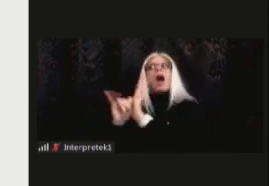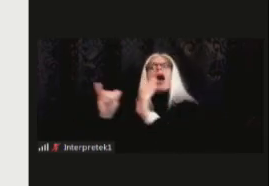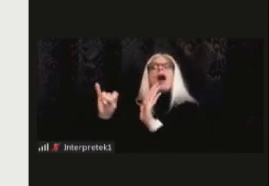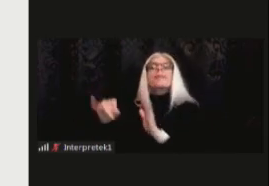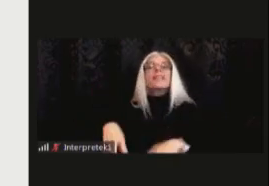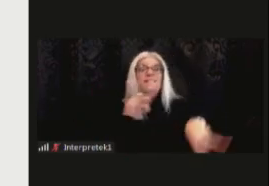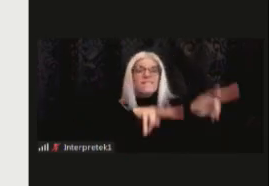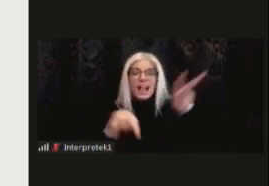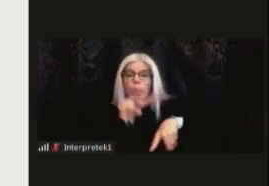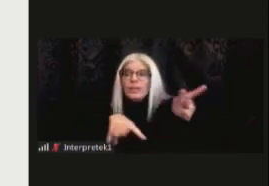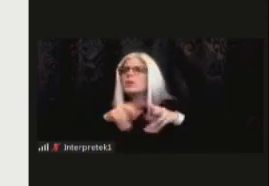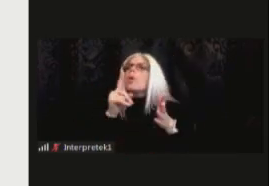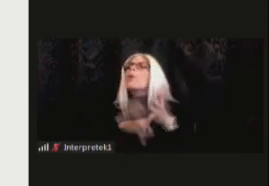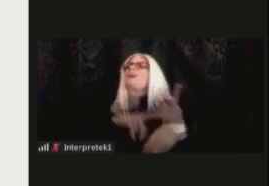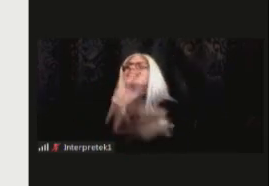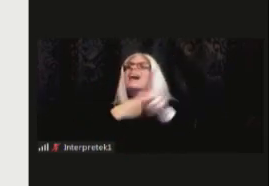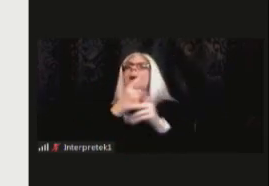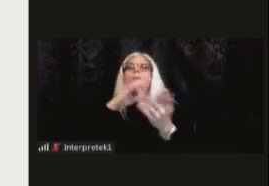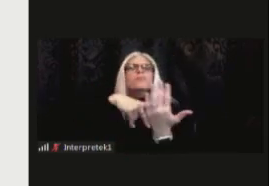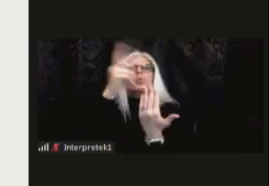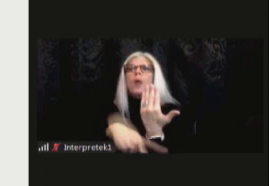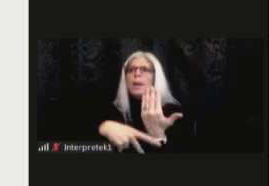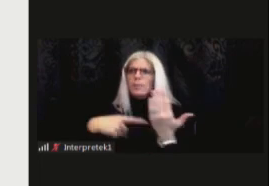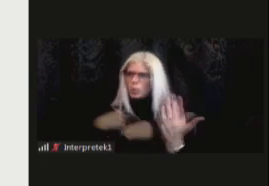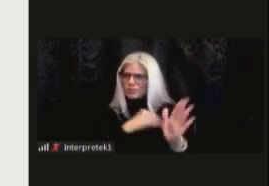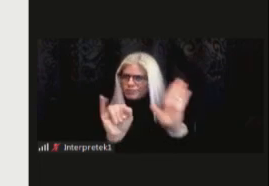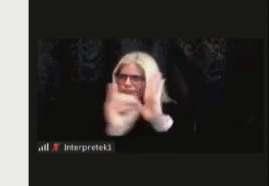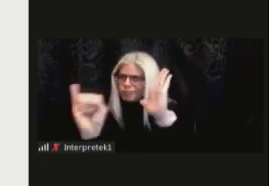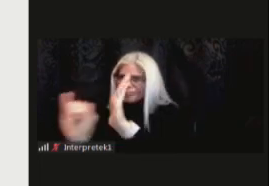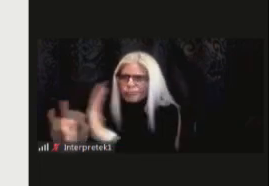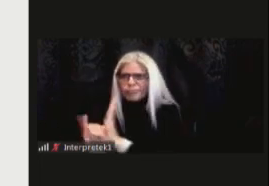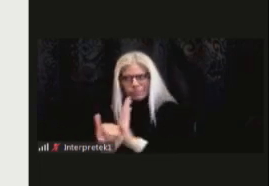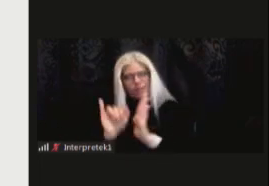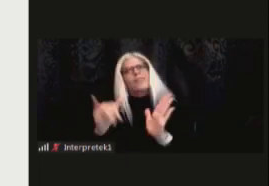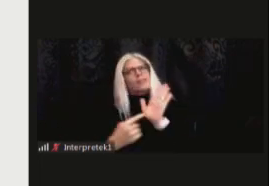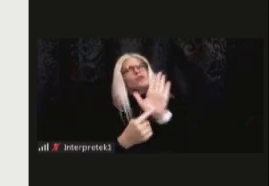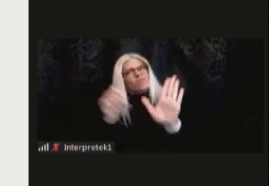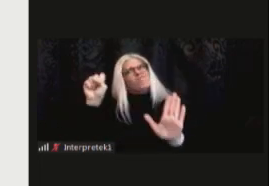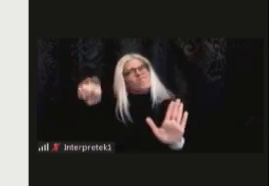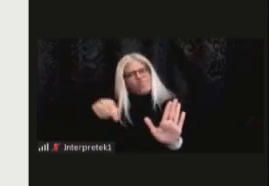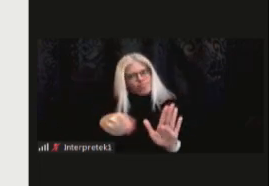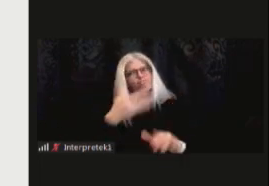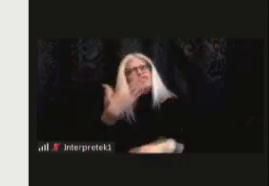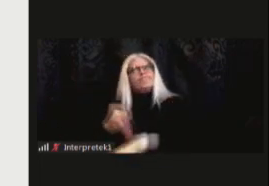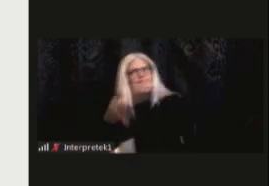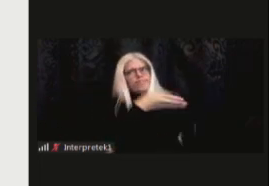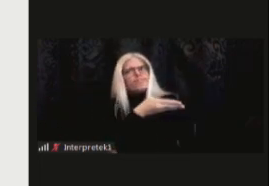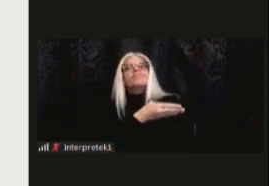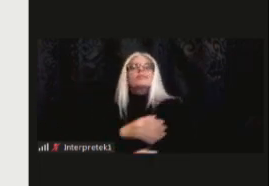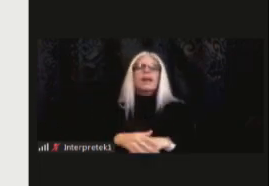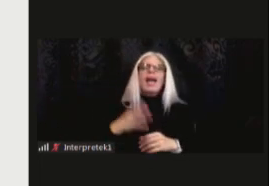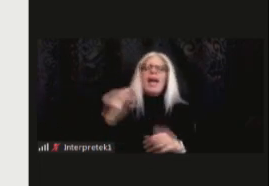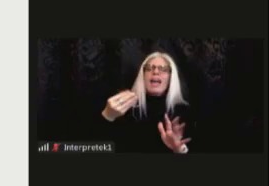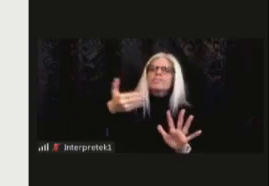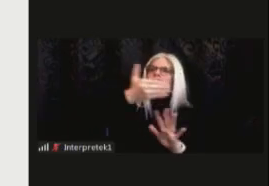program indicators are in place to help determine program success, dosage, frequency, time, and intensity, and